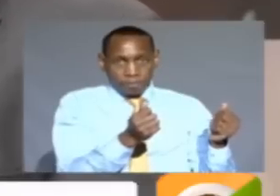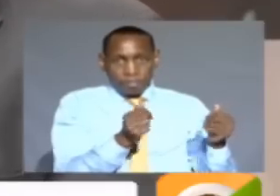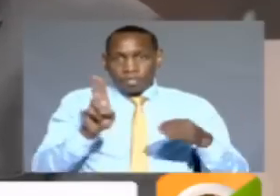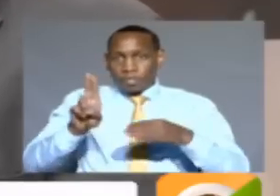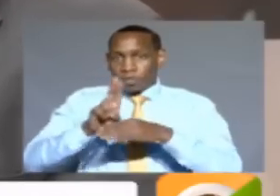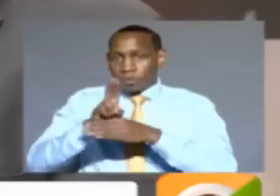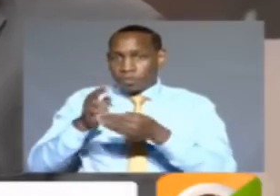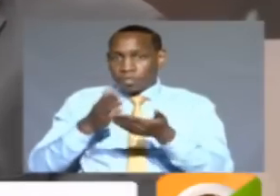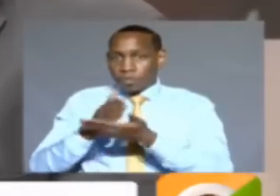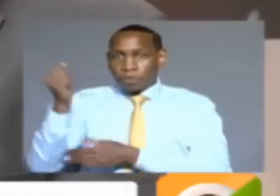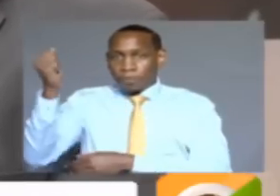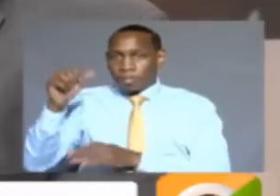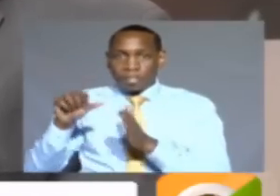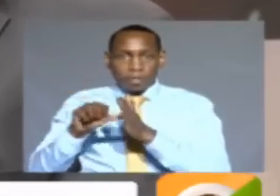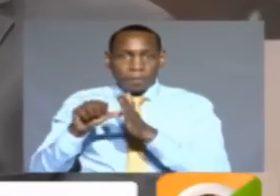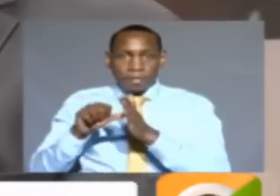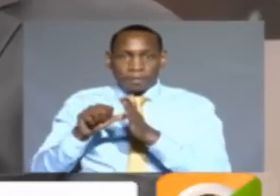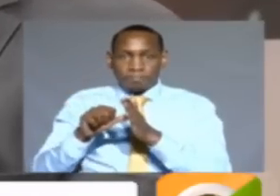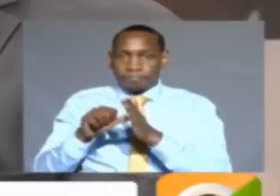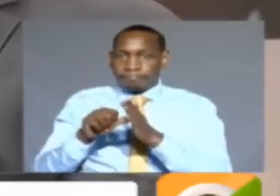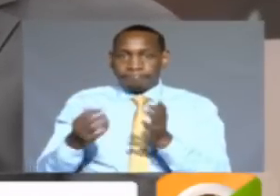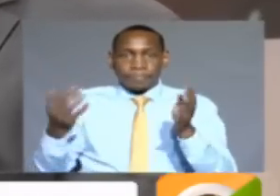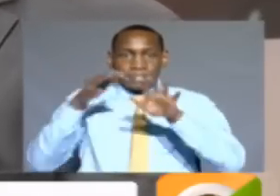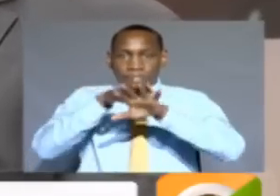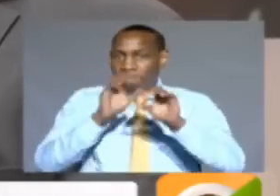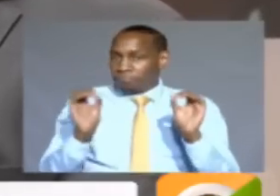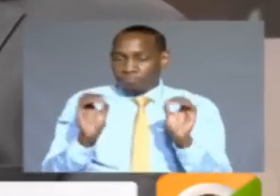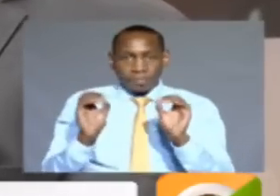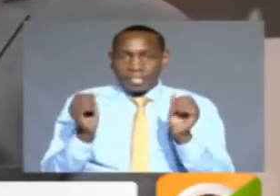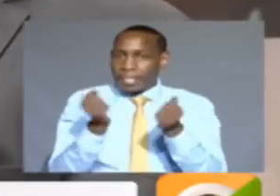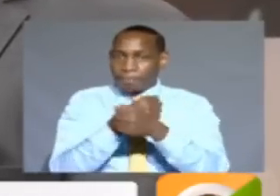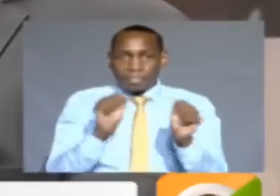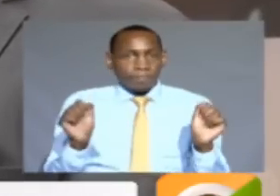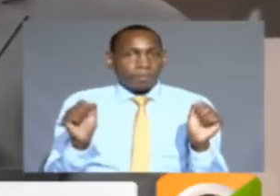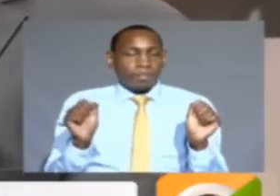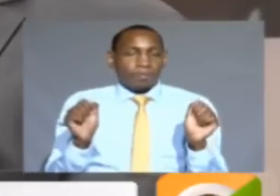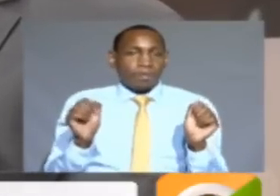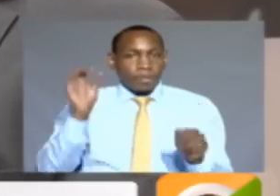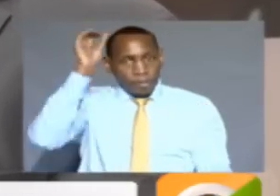on political problems is a mismatch, in my opinion. And